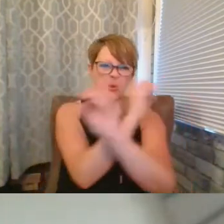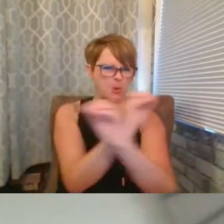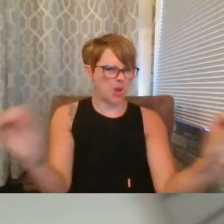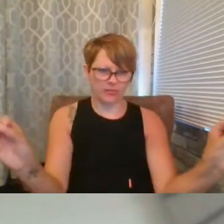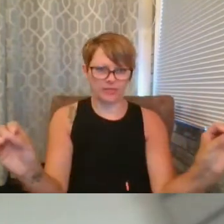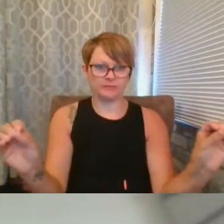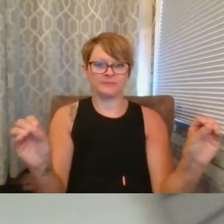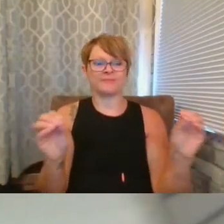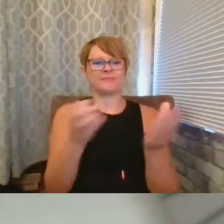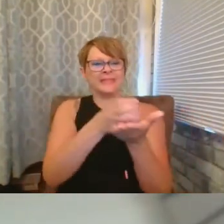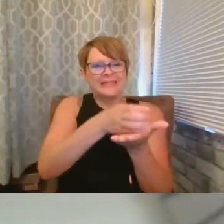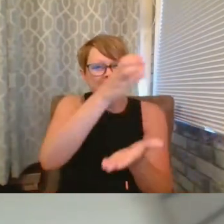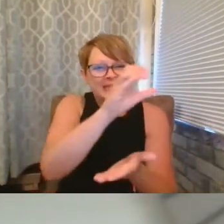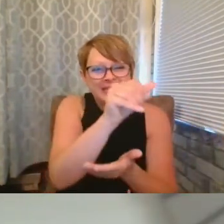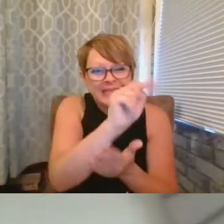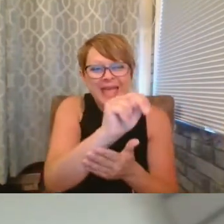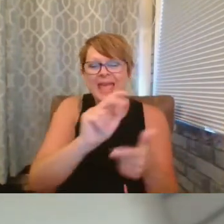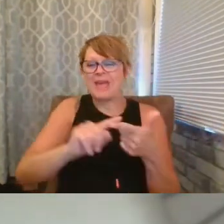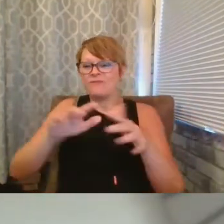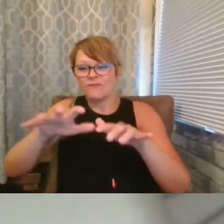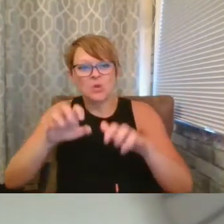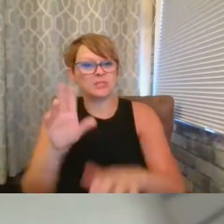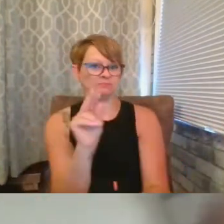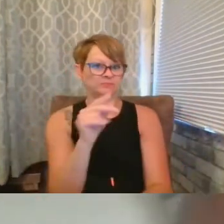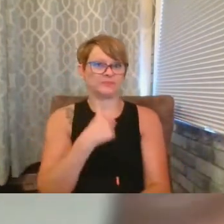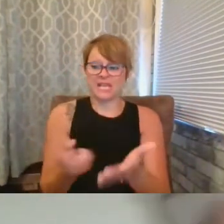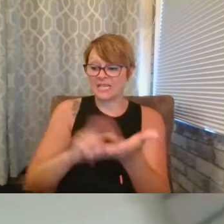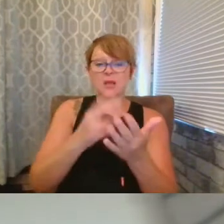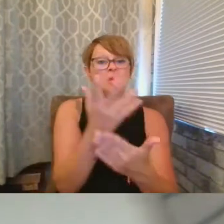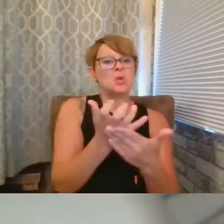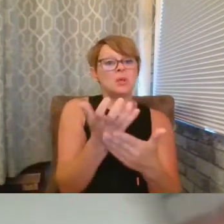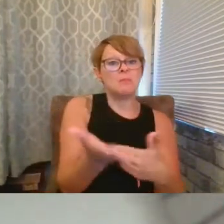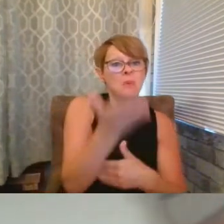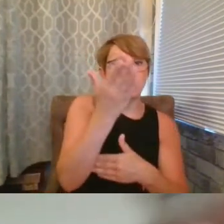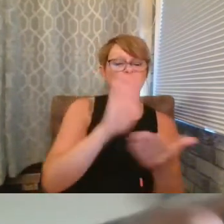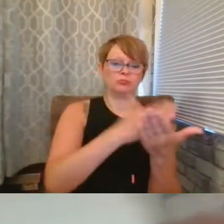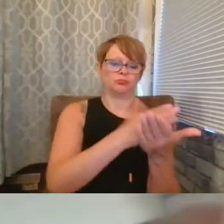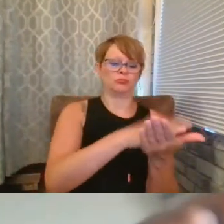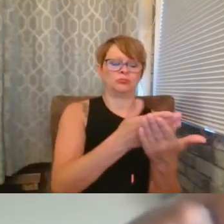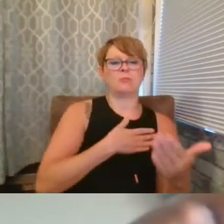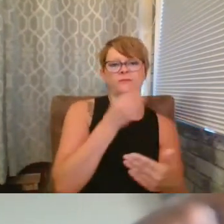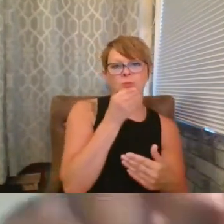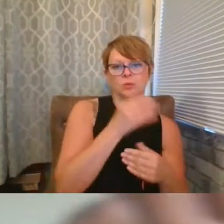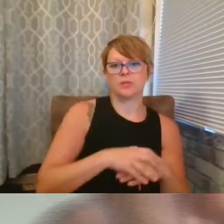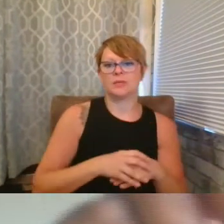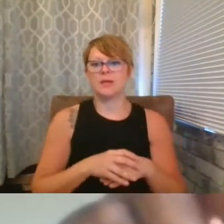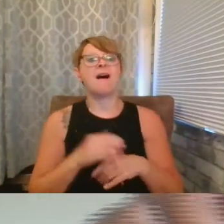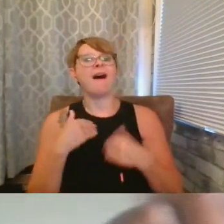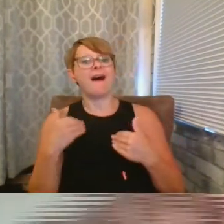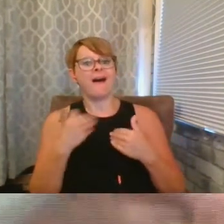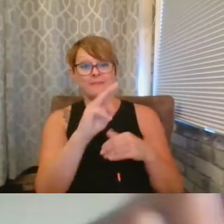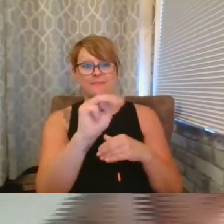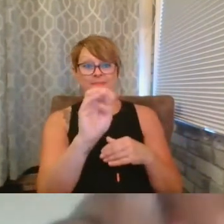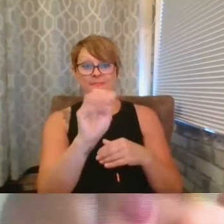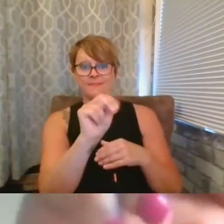tinned, no frozen. I get up early in the morning and cook my food. So in the menu, I have certain places where I have